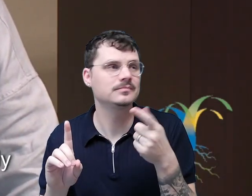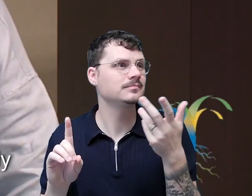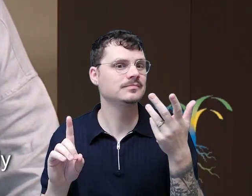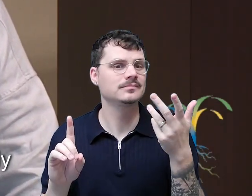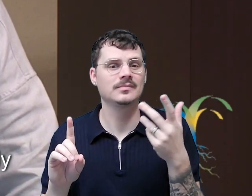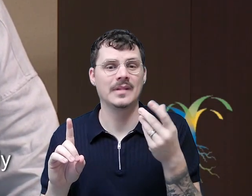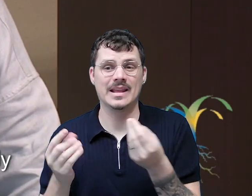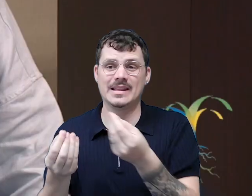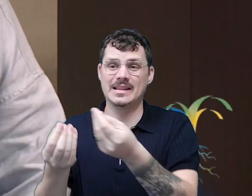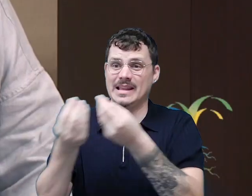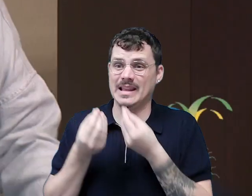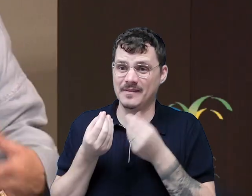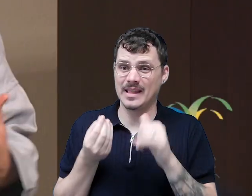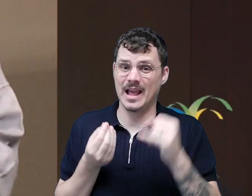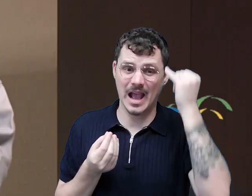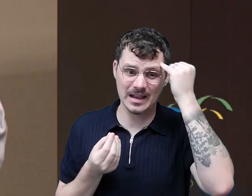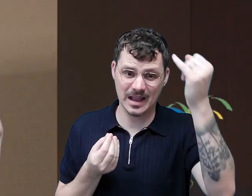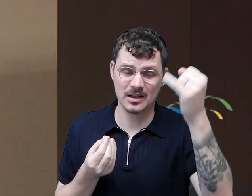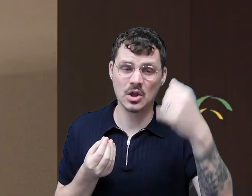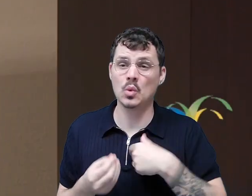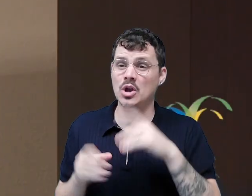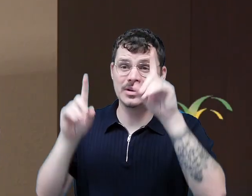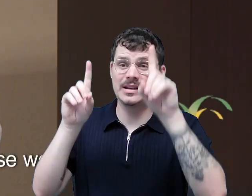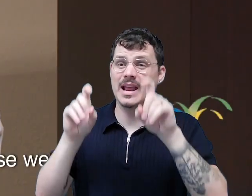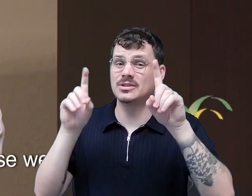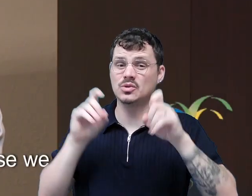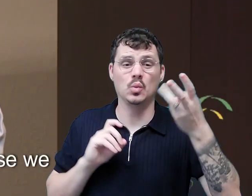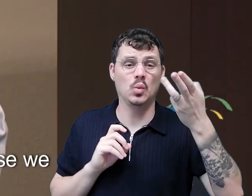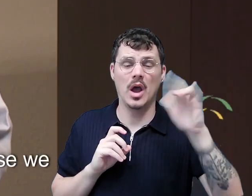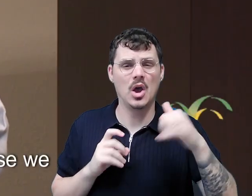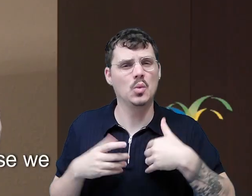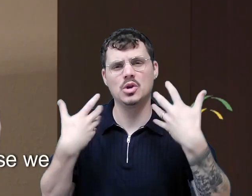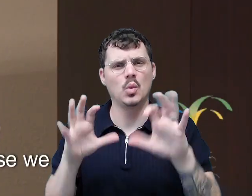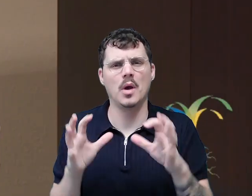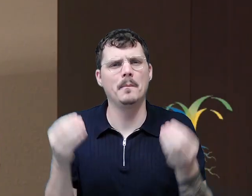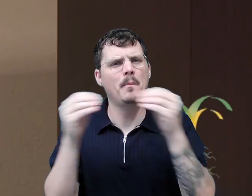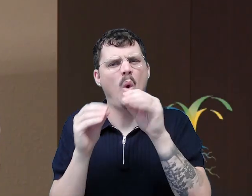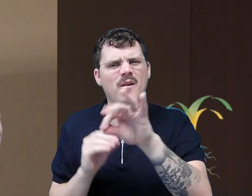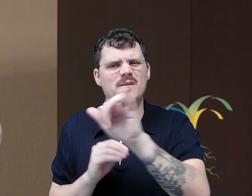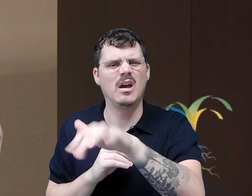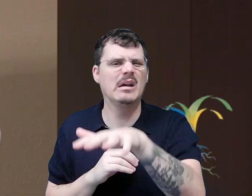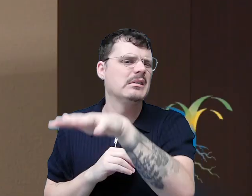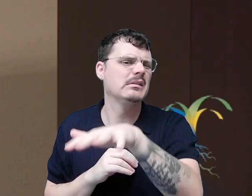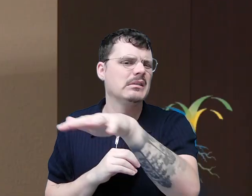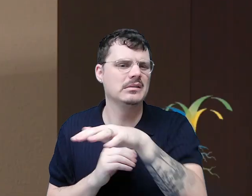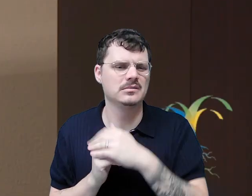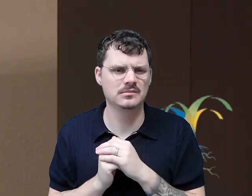who's basically being given the idea that we're doing all this testing because we don't want any more of